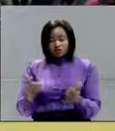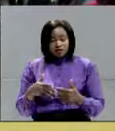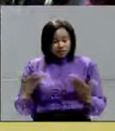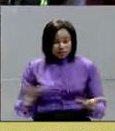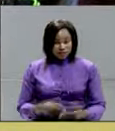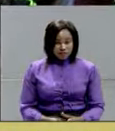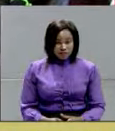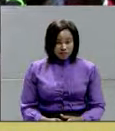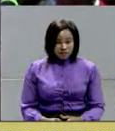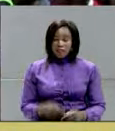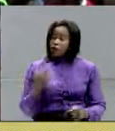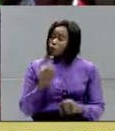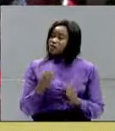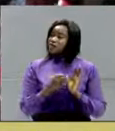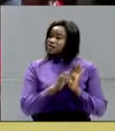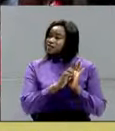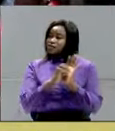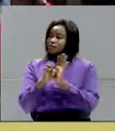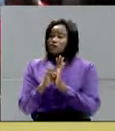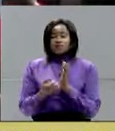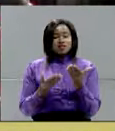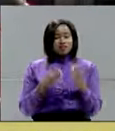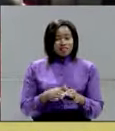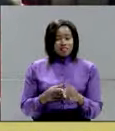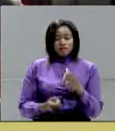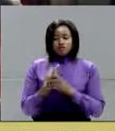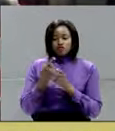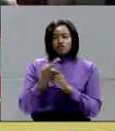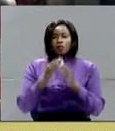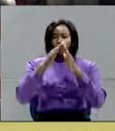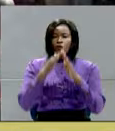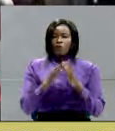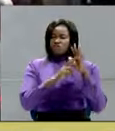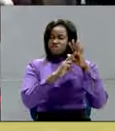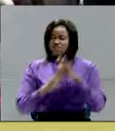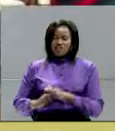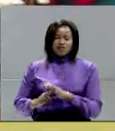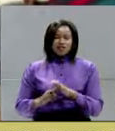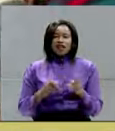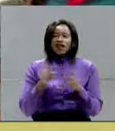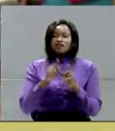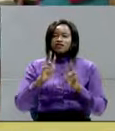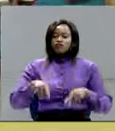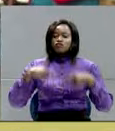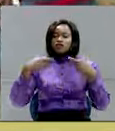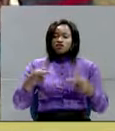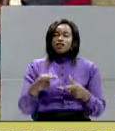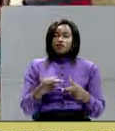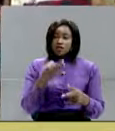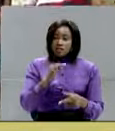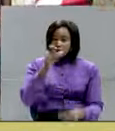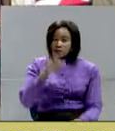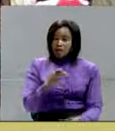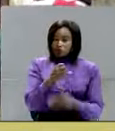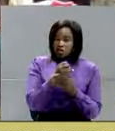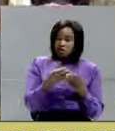This is just an example of death resulting from domestic violence as a result of a spouse keeping HIV status